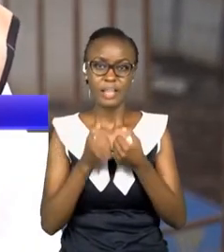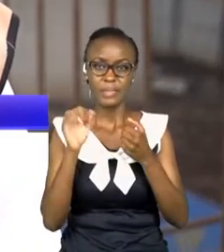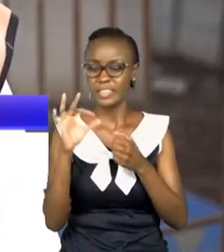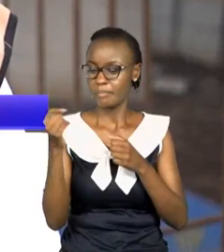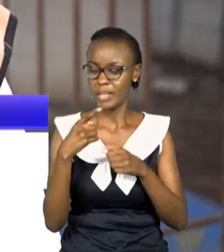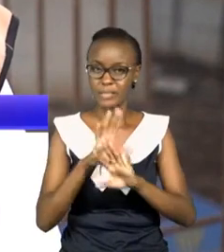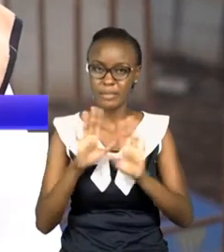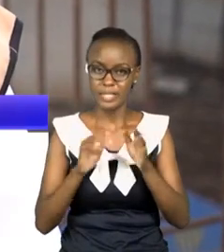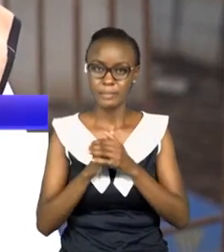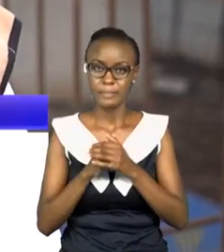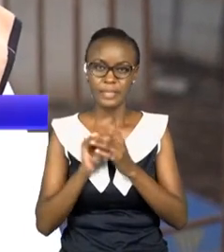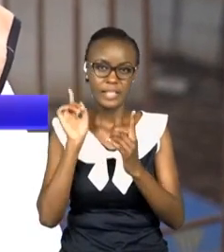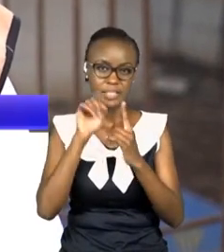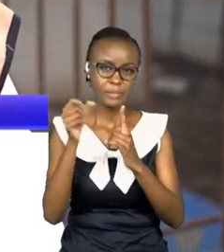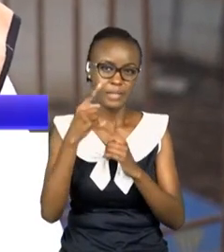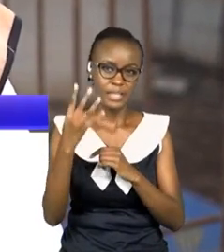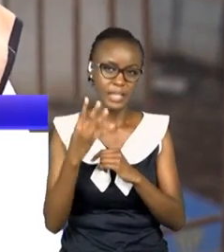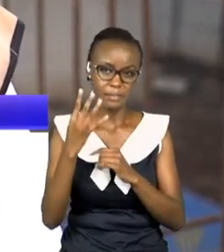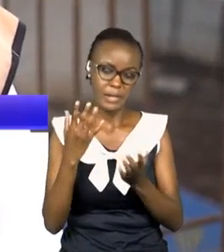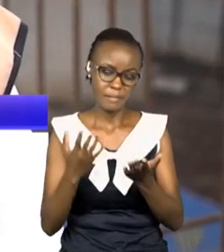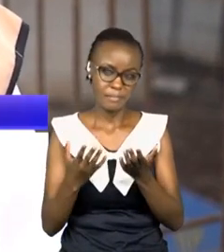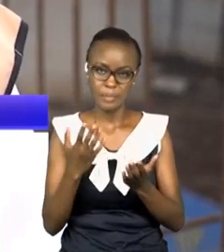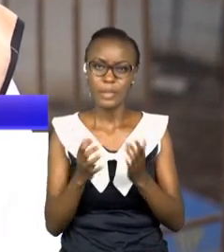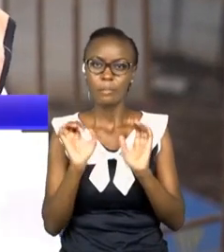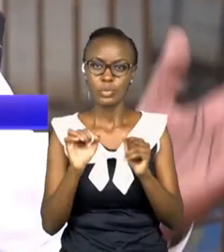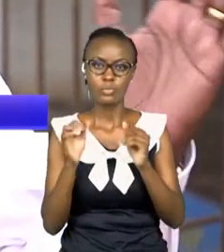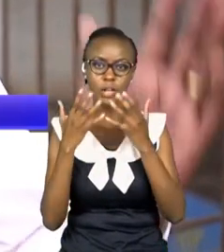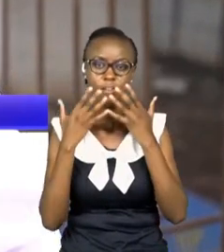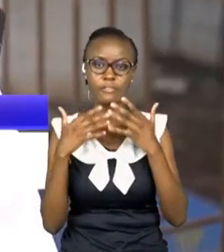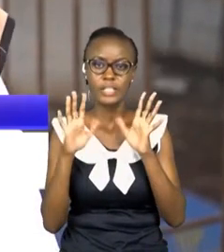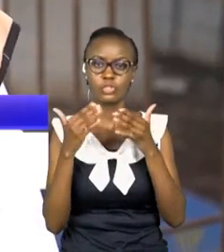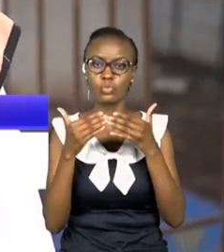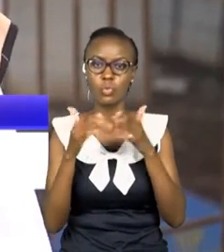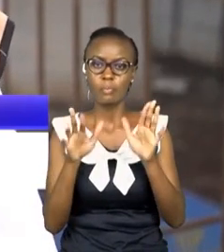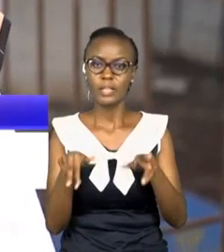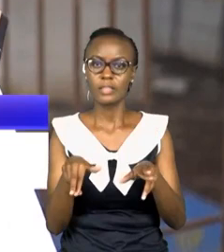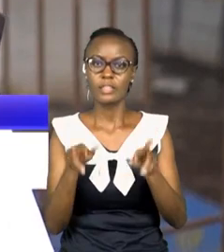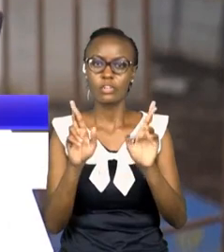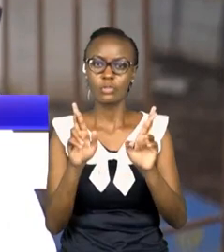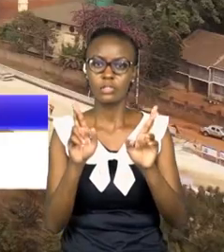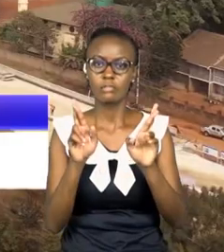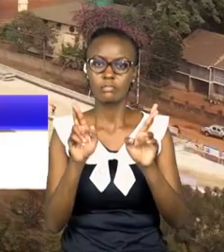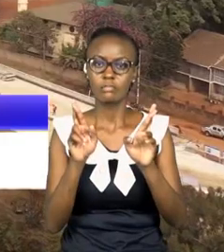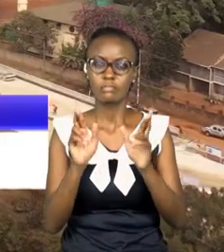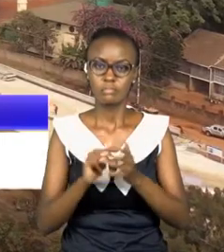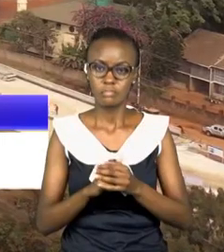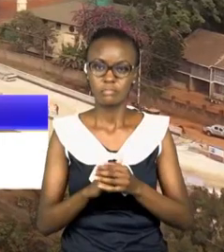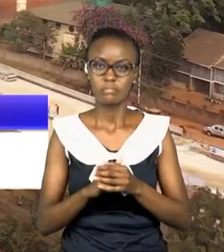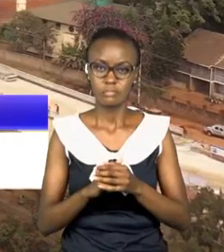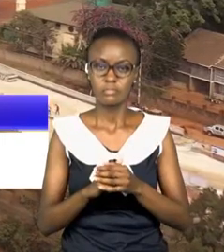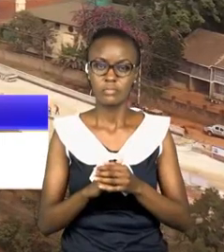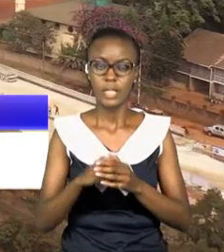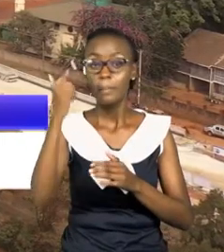3 months. So by April, we should be able to open the road to traffic.